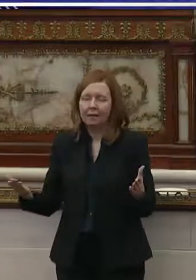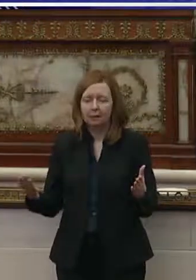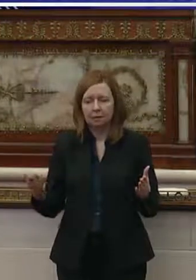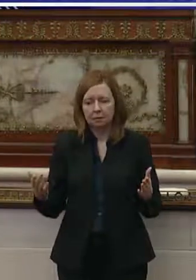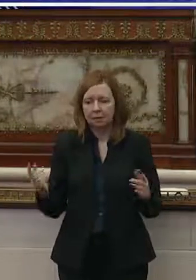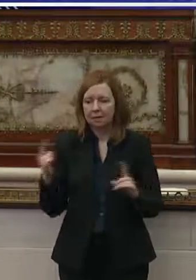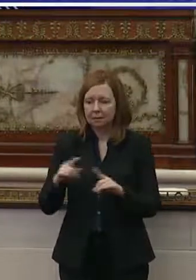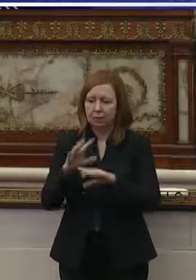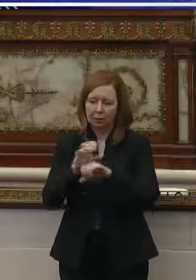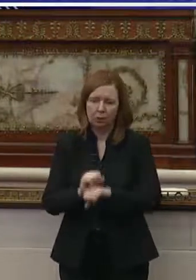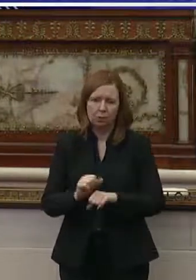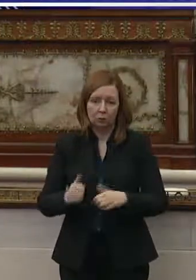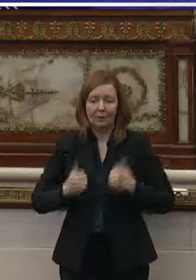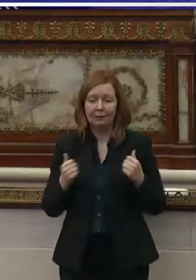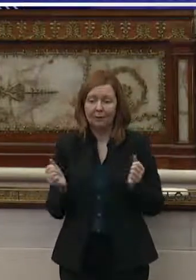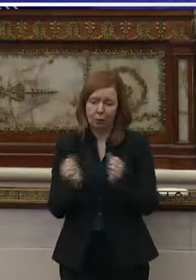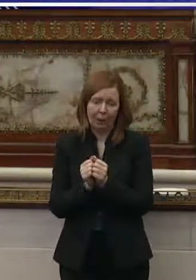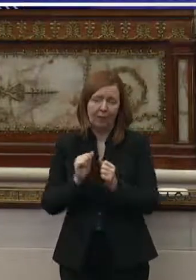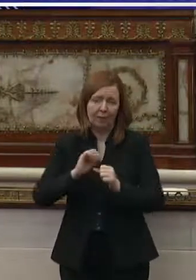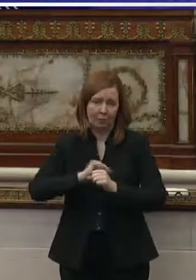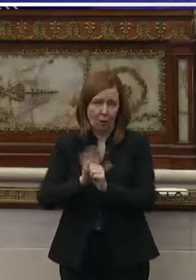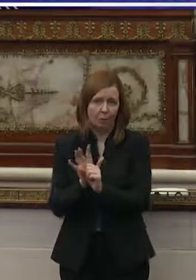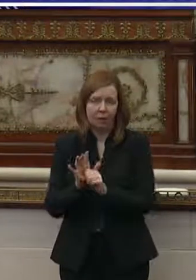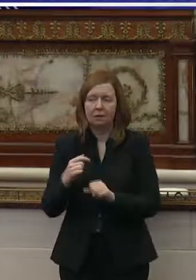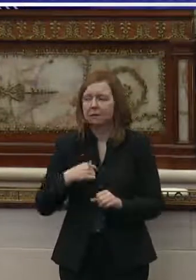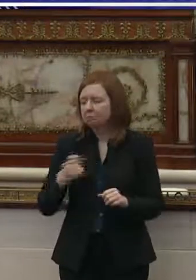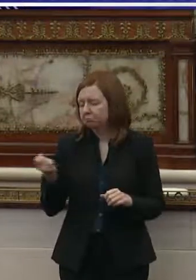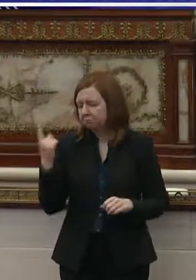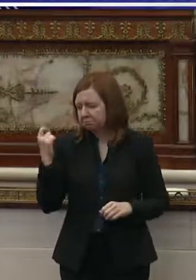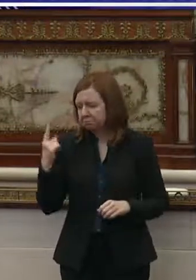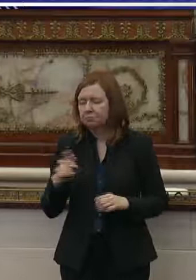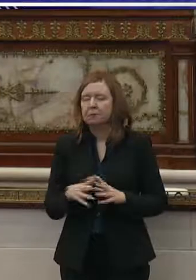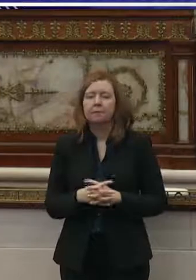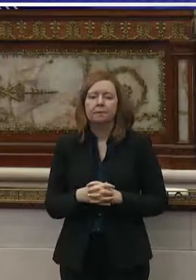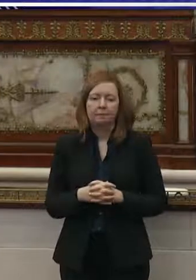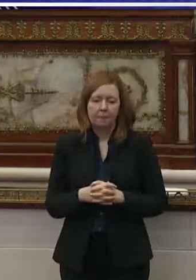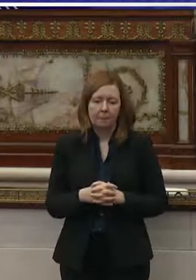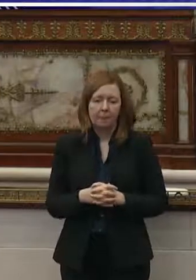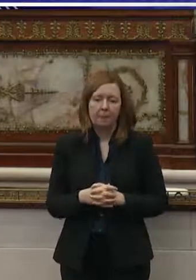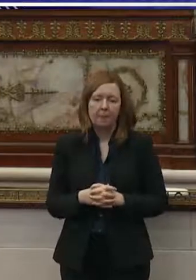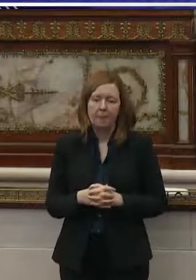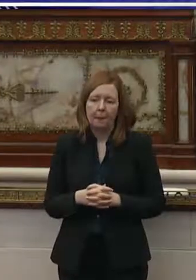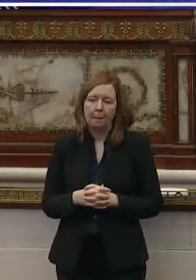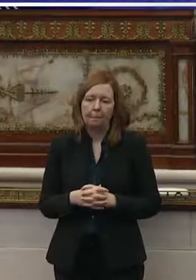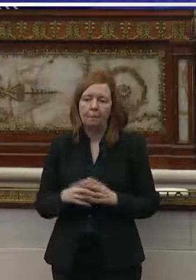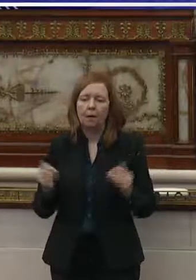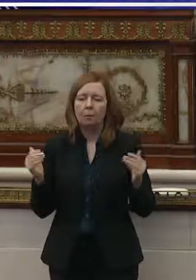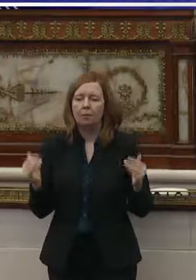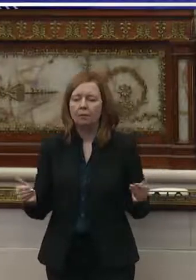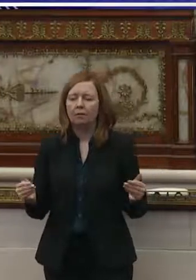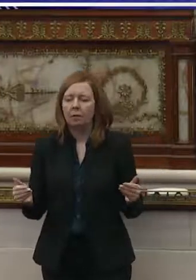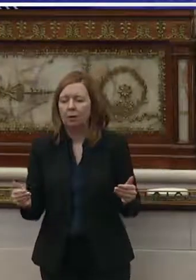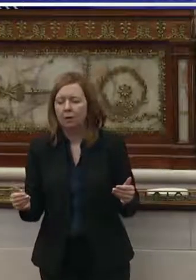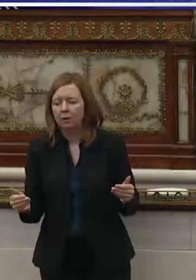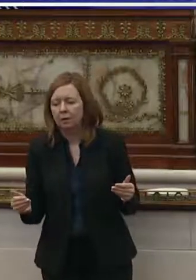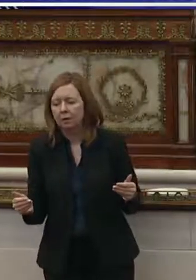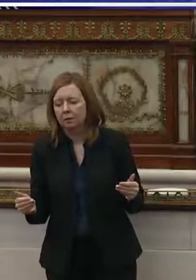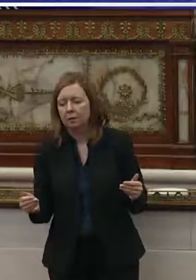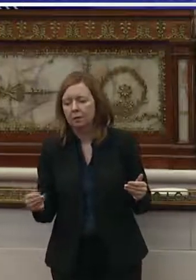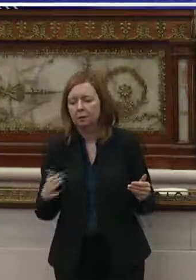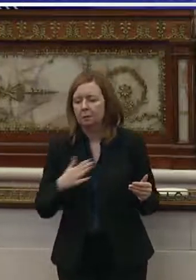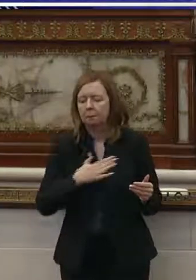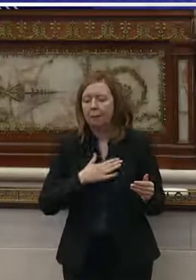living, coexisting with the virus. So I completely understand that. So, moving forward, as always,